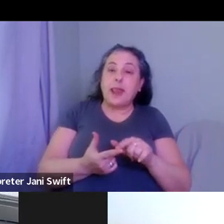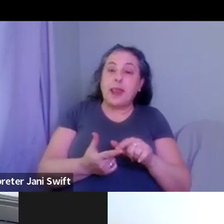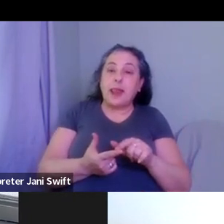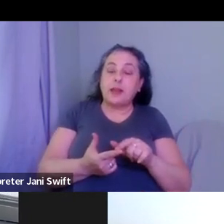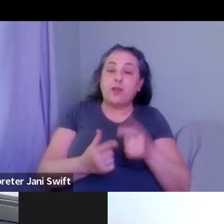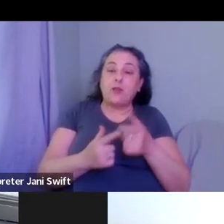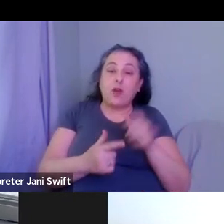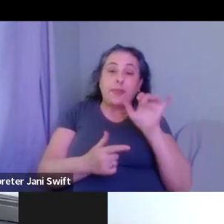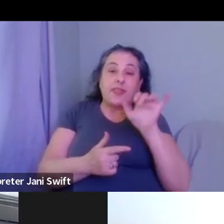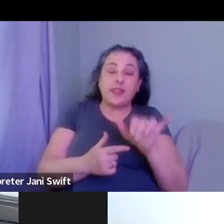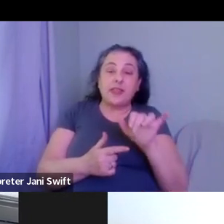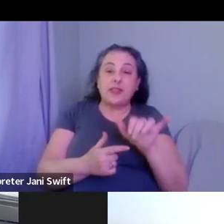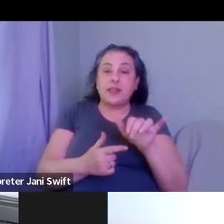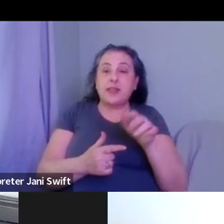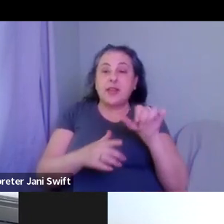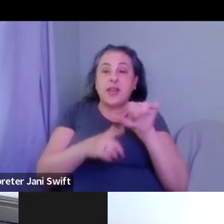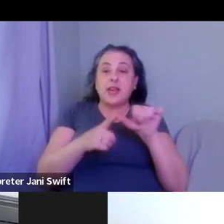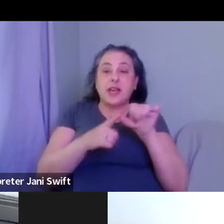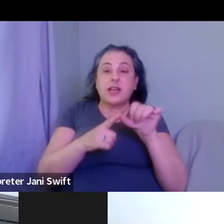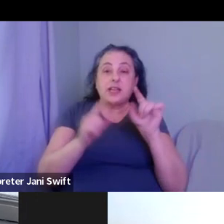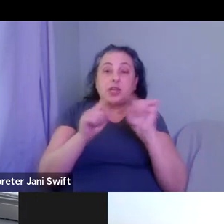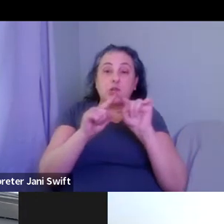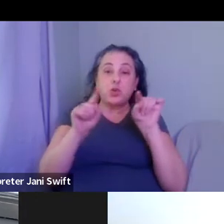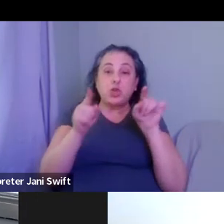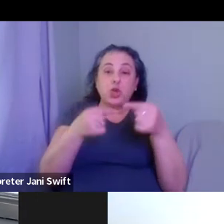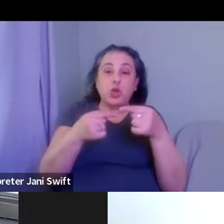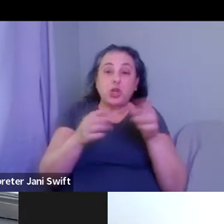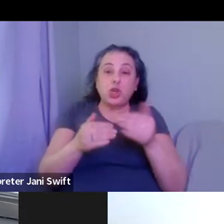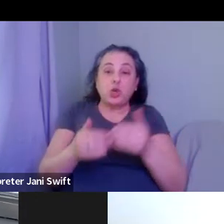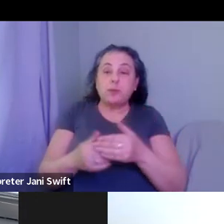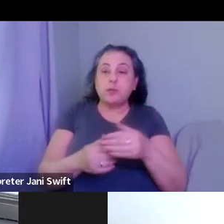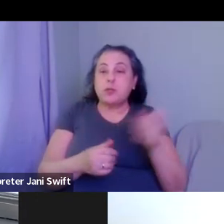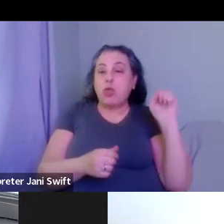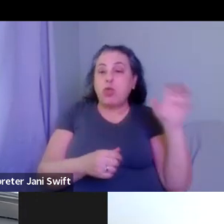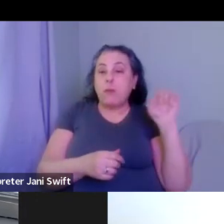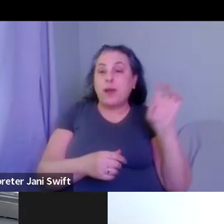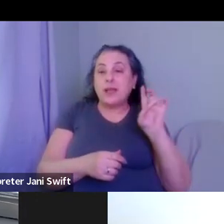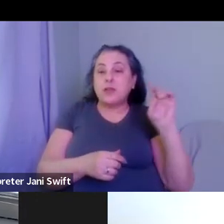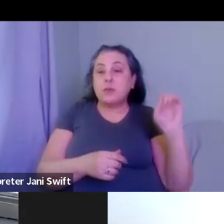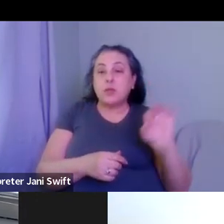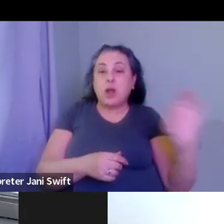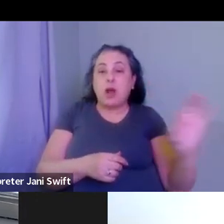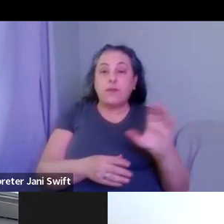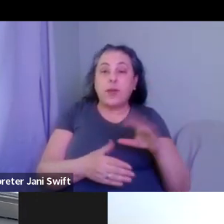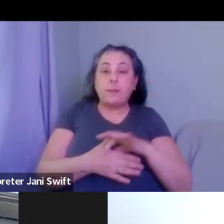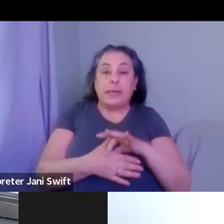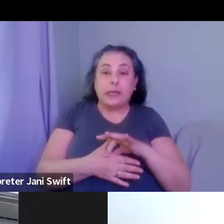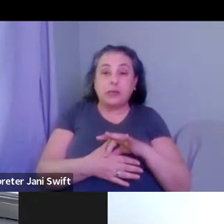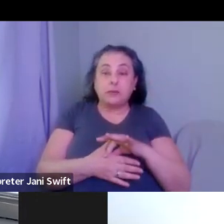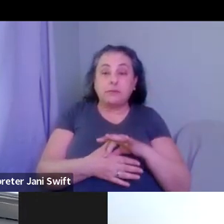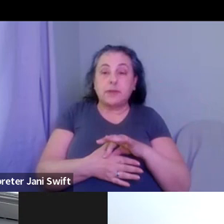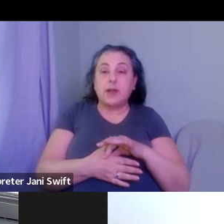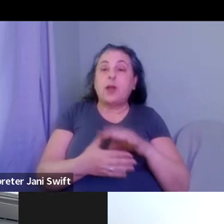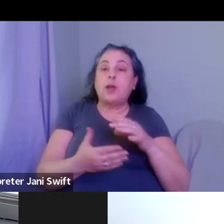from that, cut them into tiny little cubes and then throw out about 70% of that meat. So we're